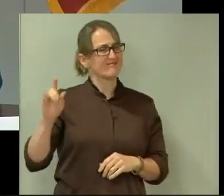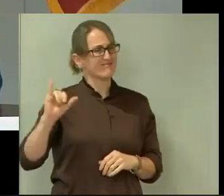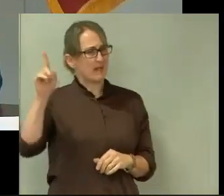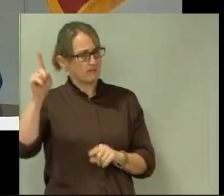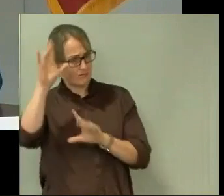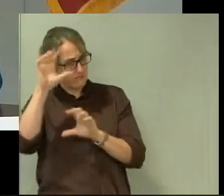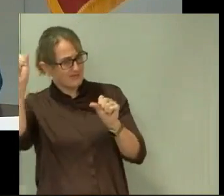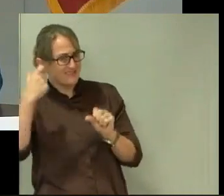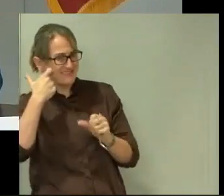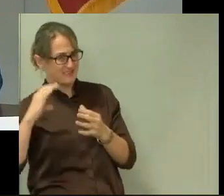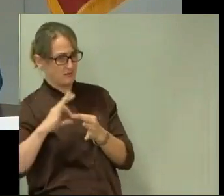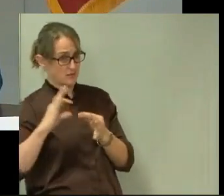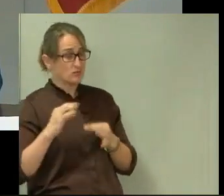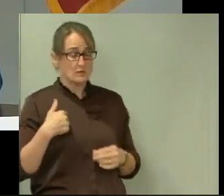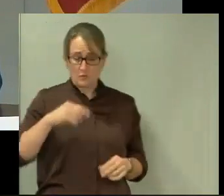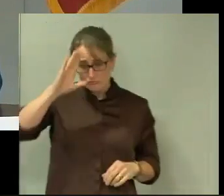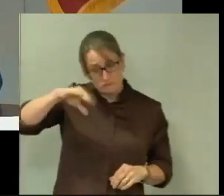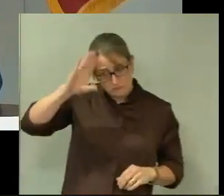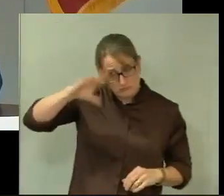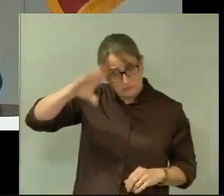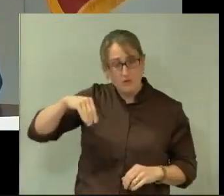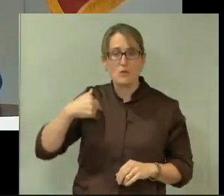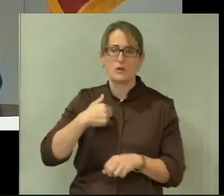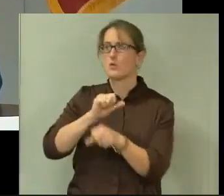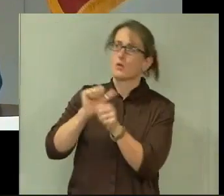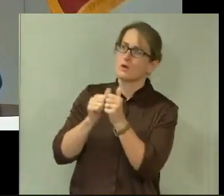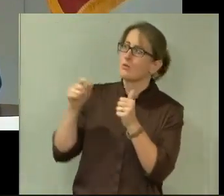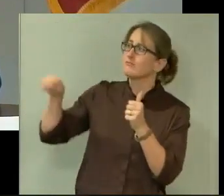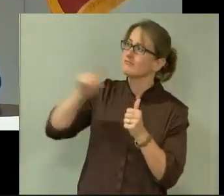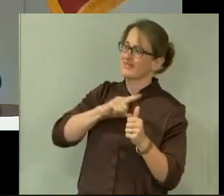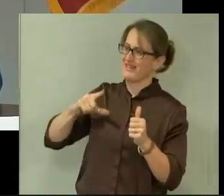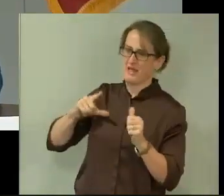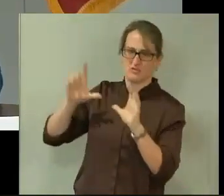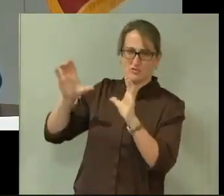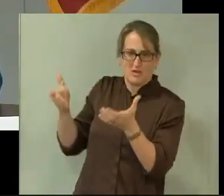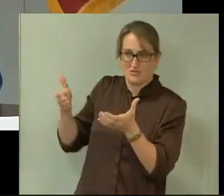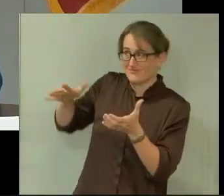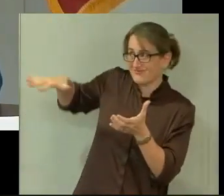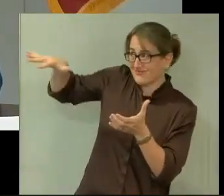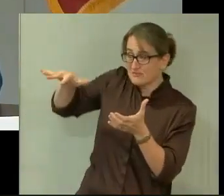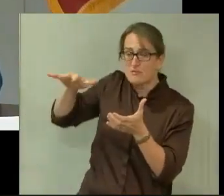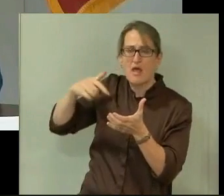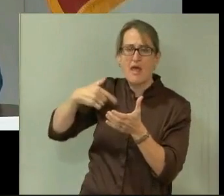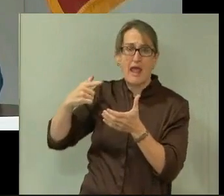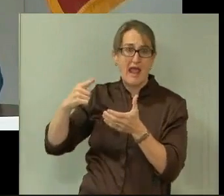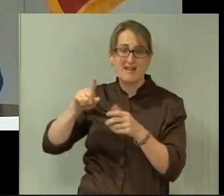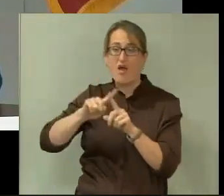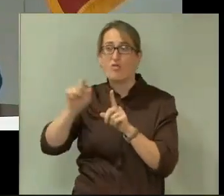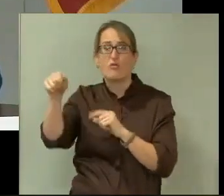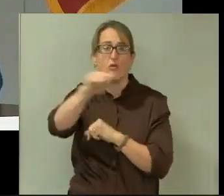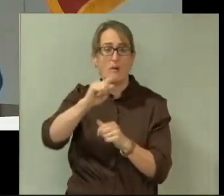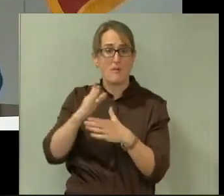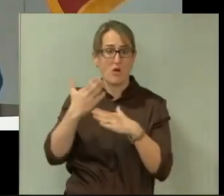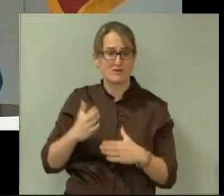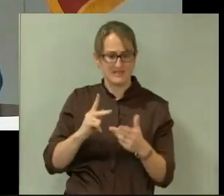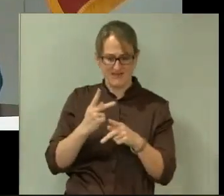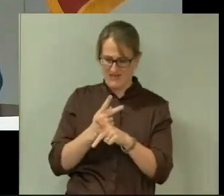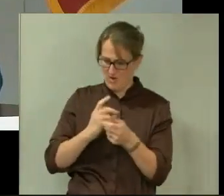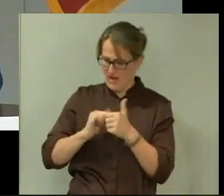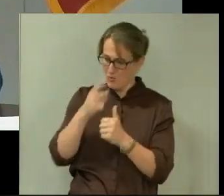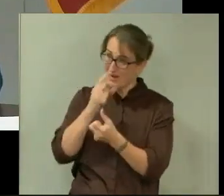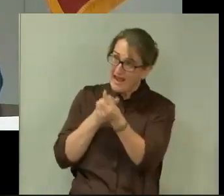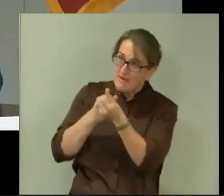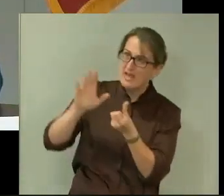we are working with our legislative partners and all of you in looking at how we can advocate for the future funding